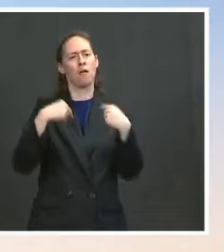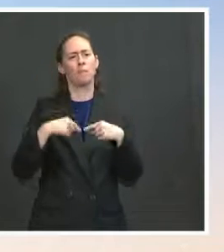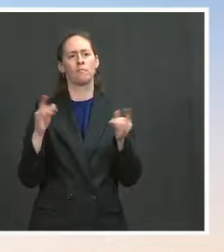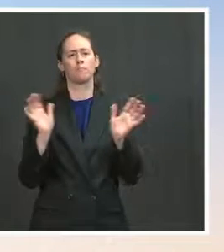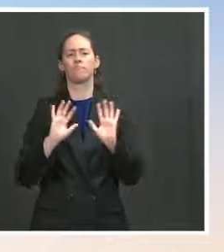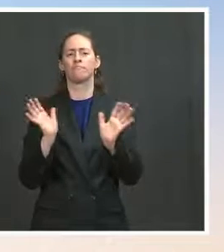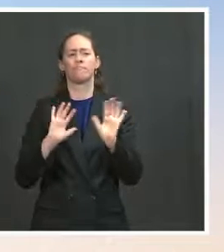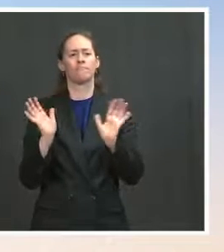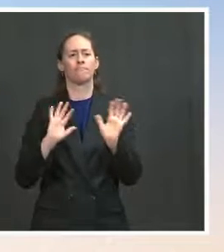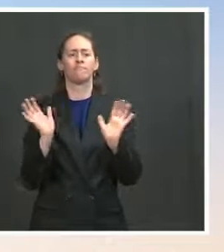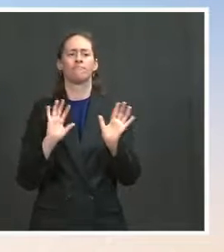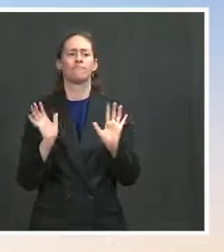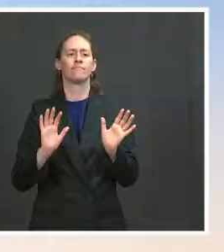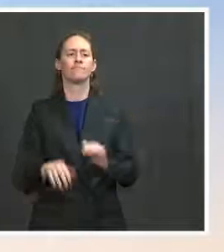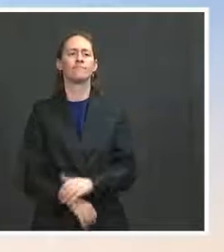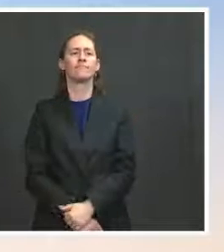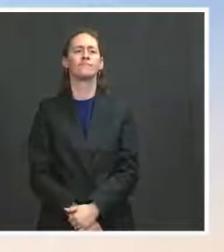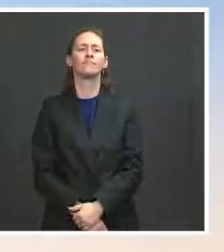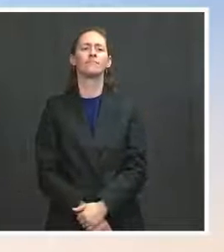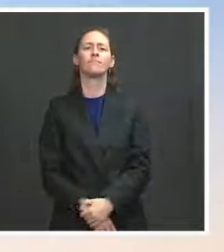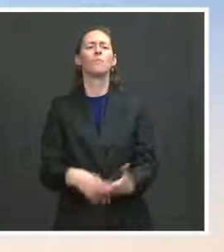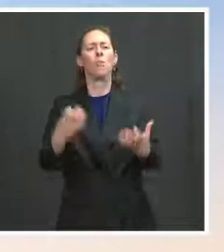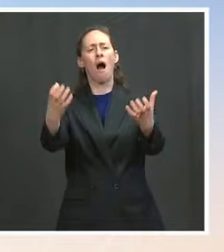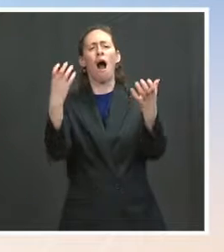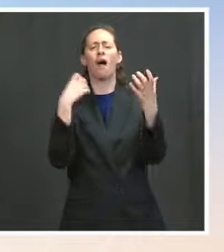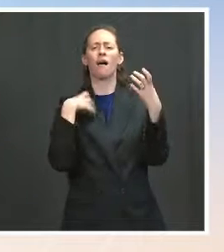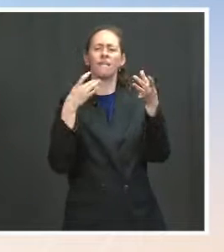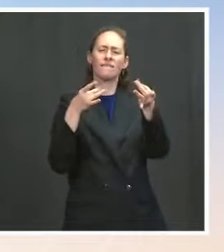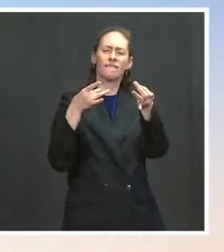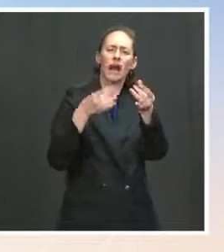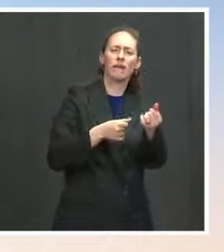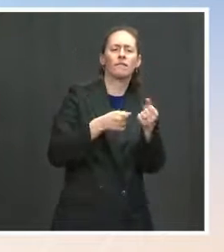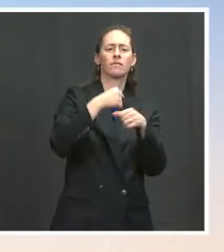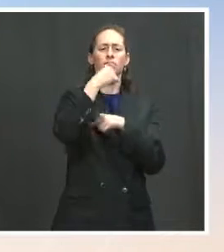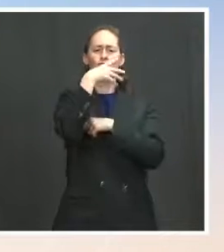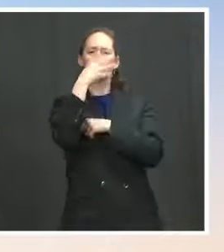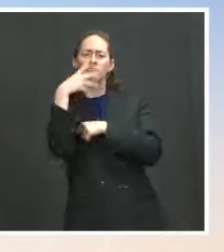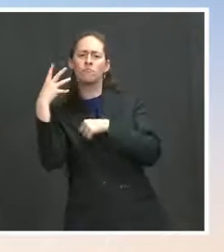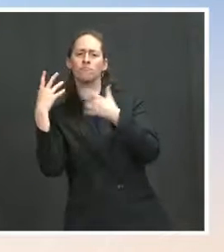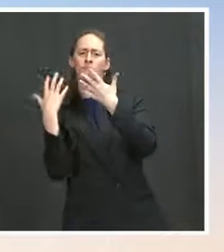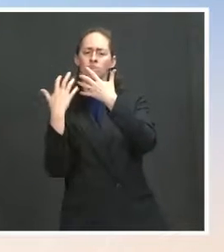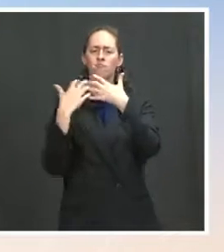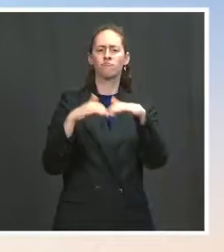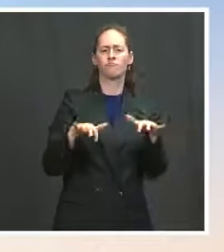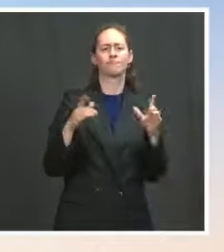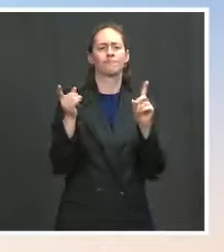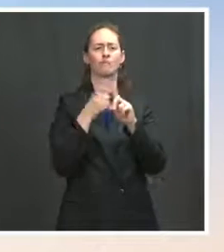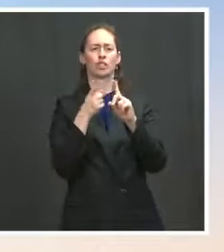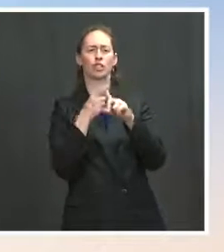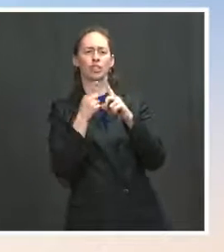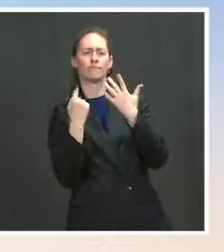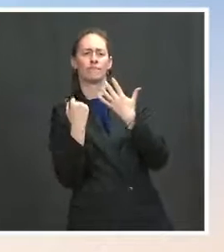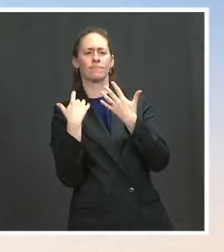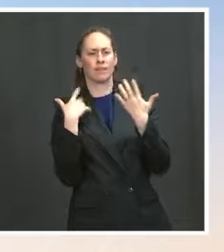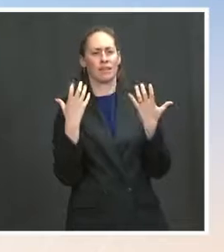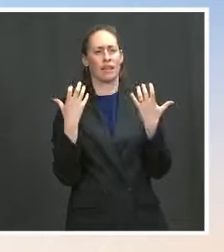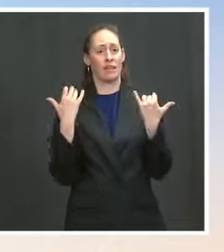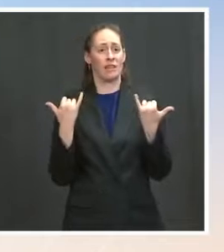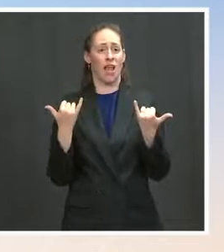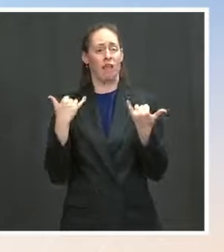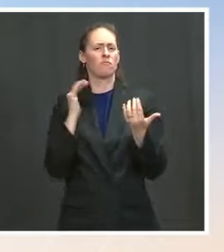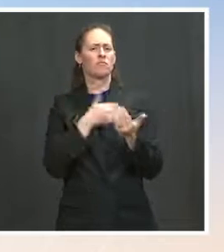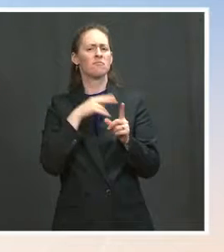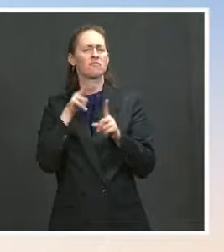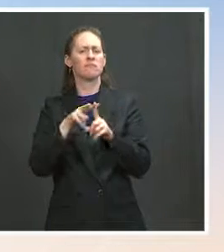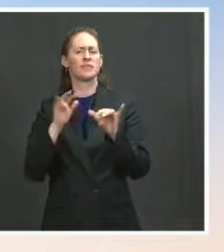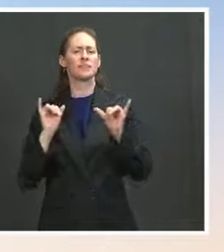immigration system in place, including asylum processing at our border, and that has not changed, but ending the